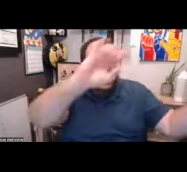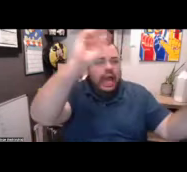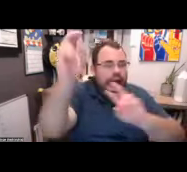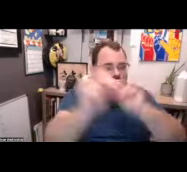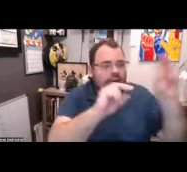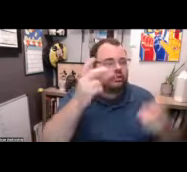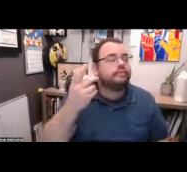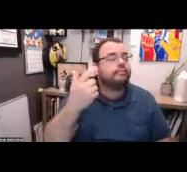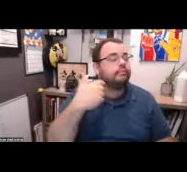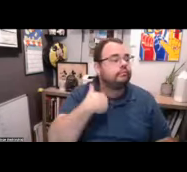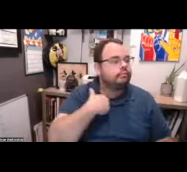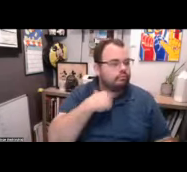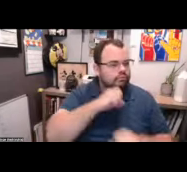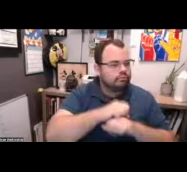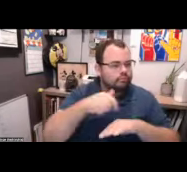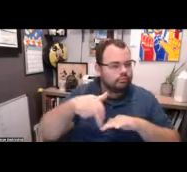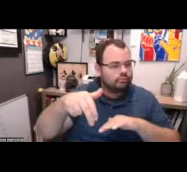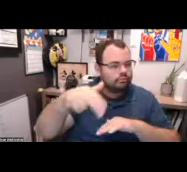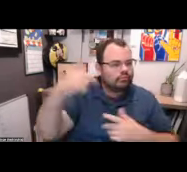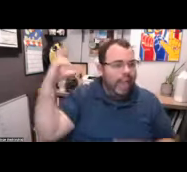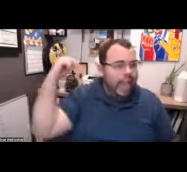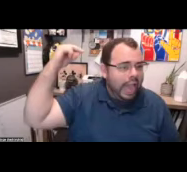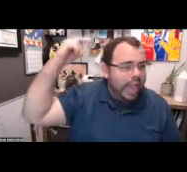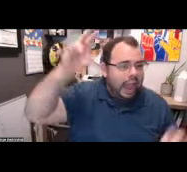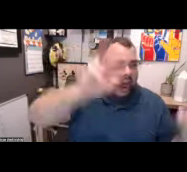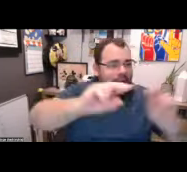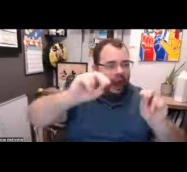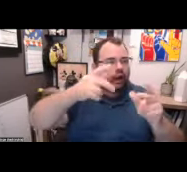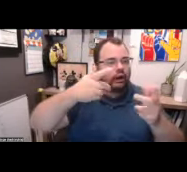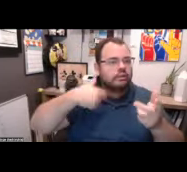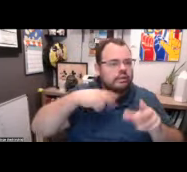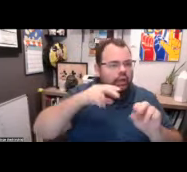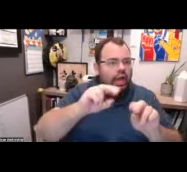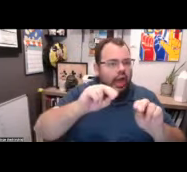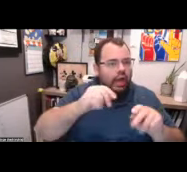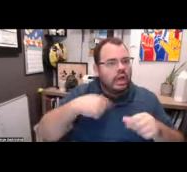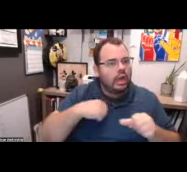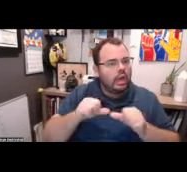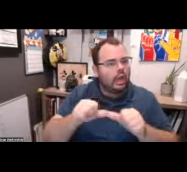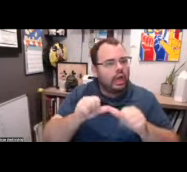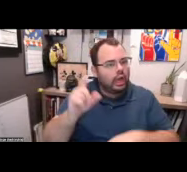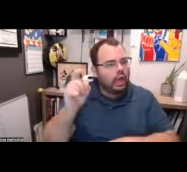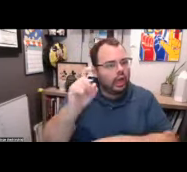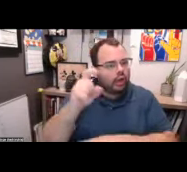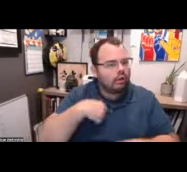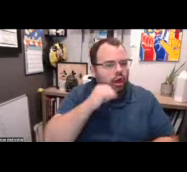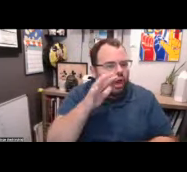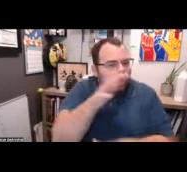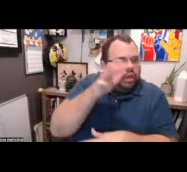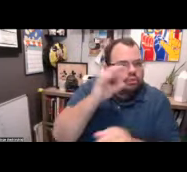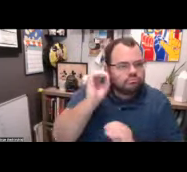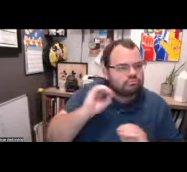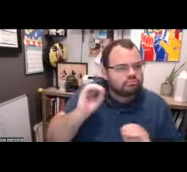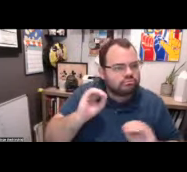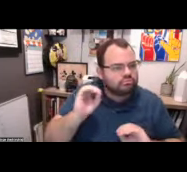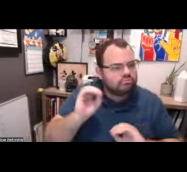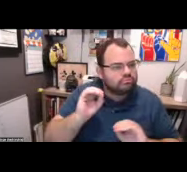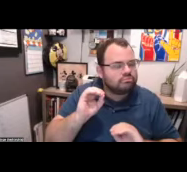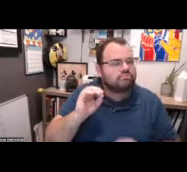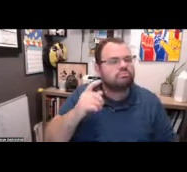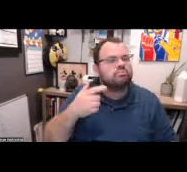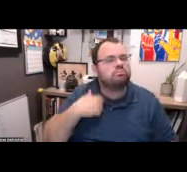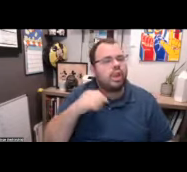everyone's like, no, don't do that. They're always alarmed about the baby and trying to take care of the baby. So everyone was saying no, no, no, no, no.